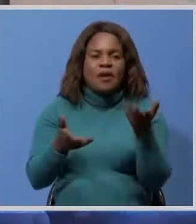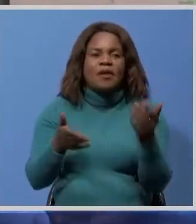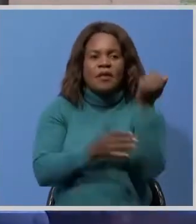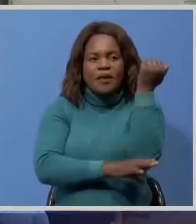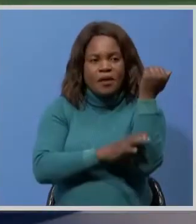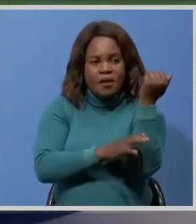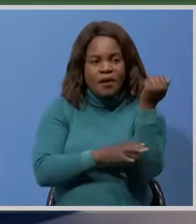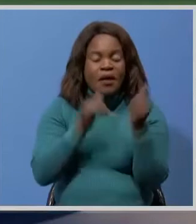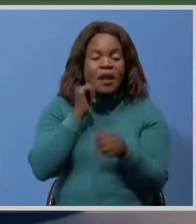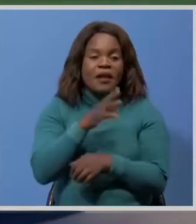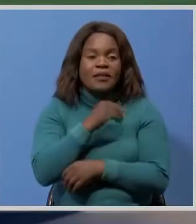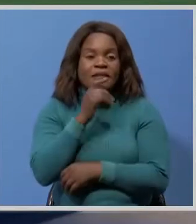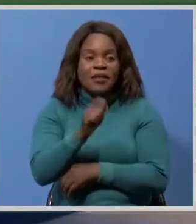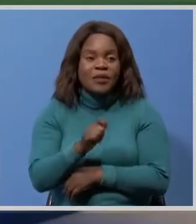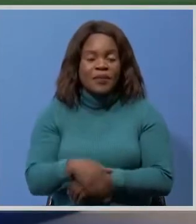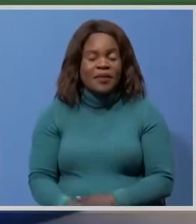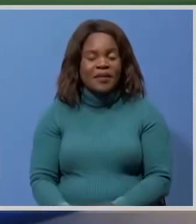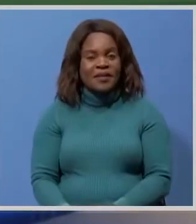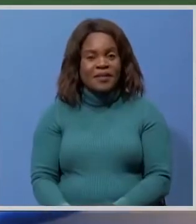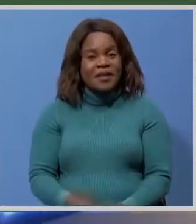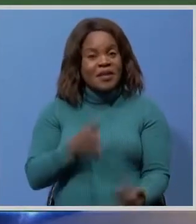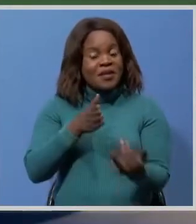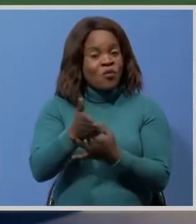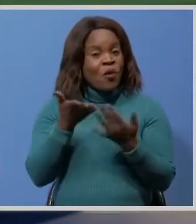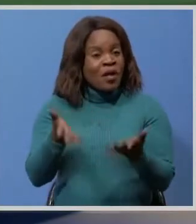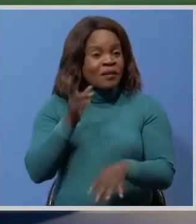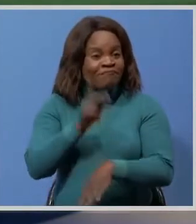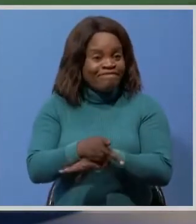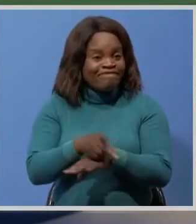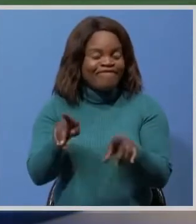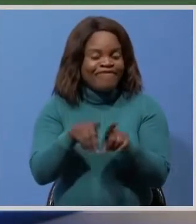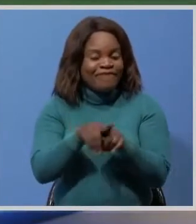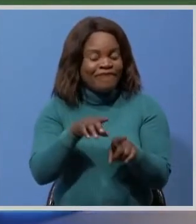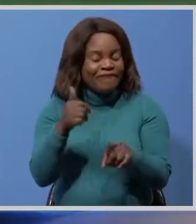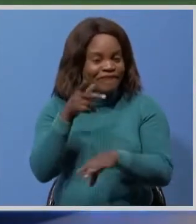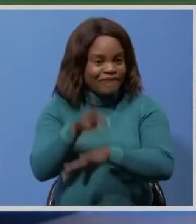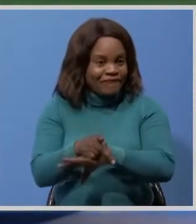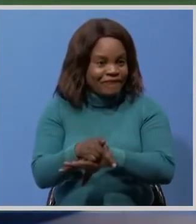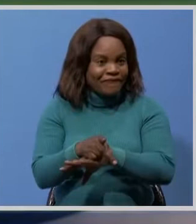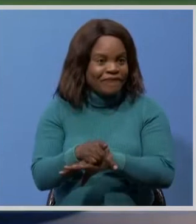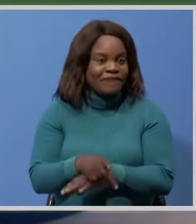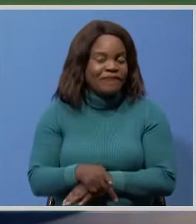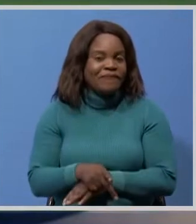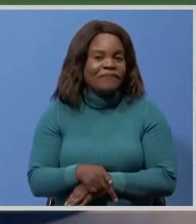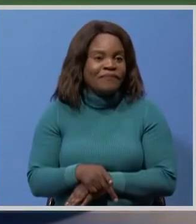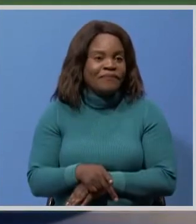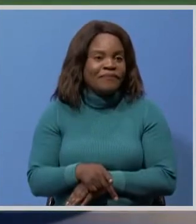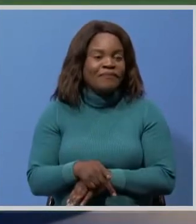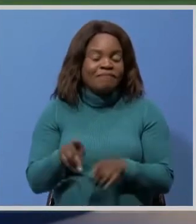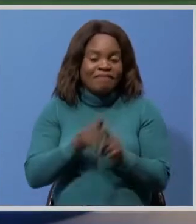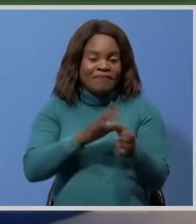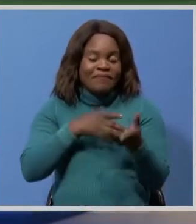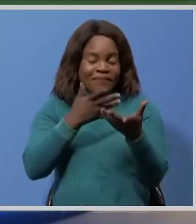Ladies and gentlemen, through this project and other projects, my government remains committed